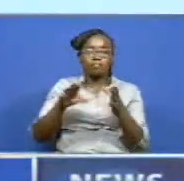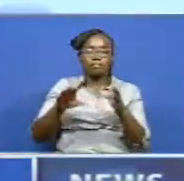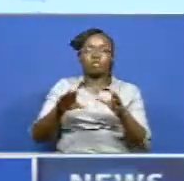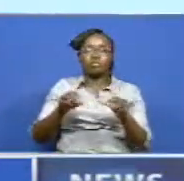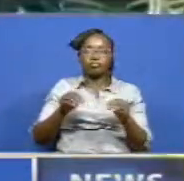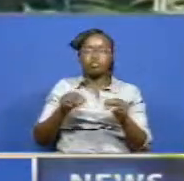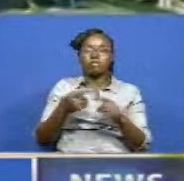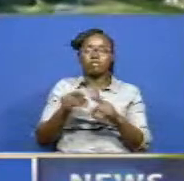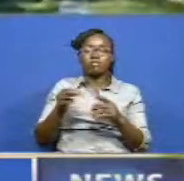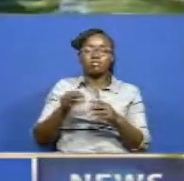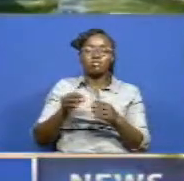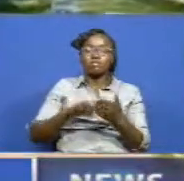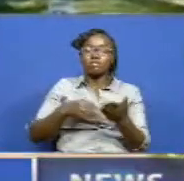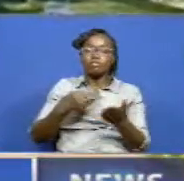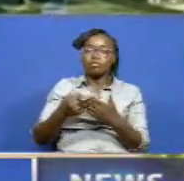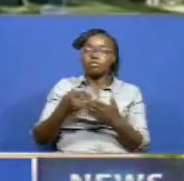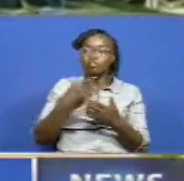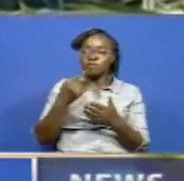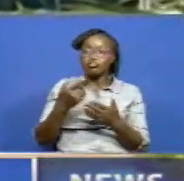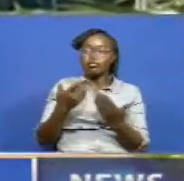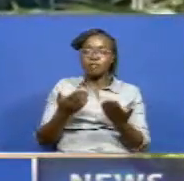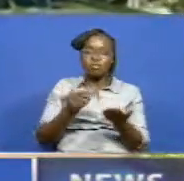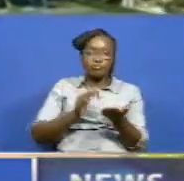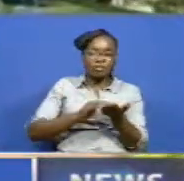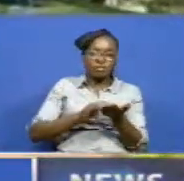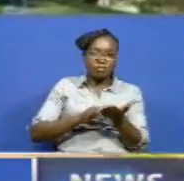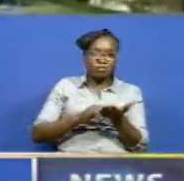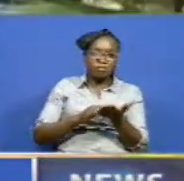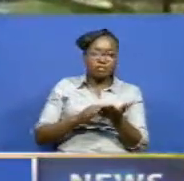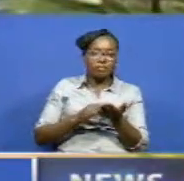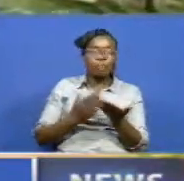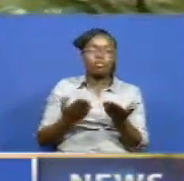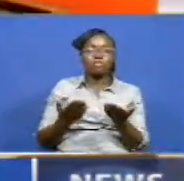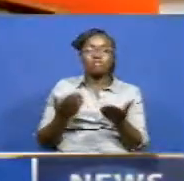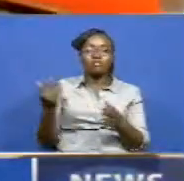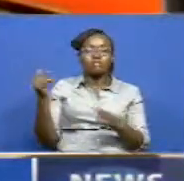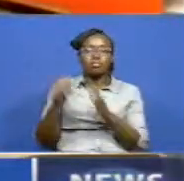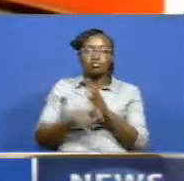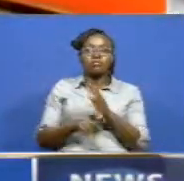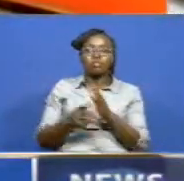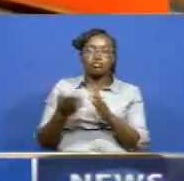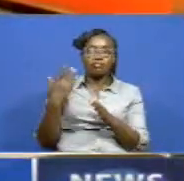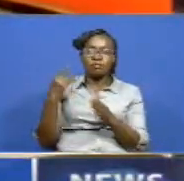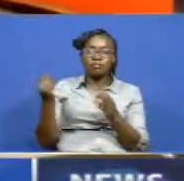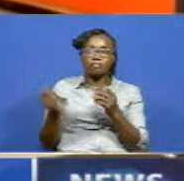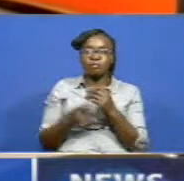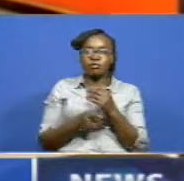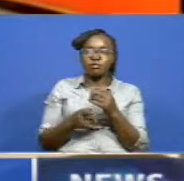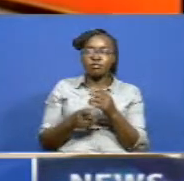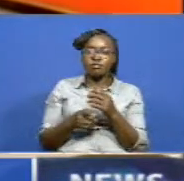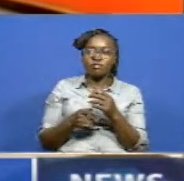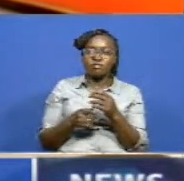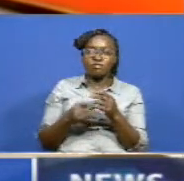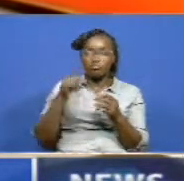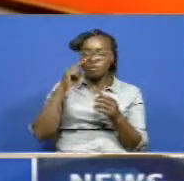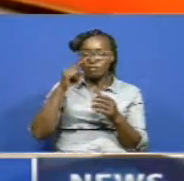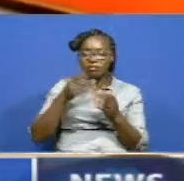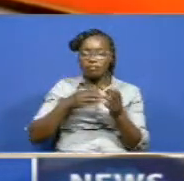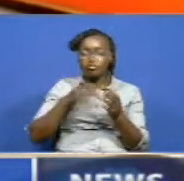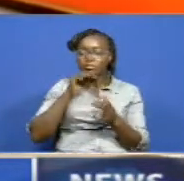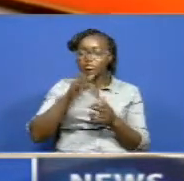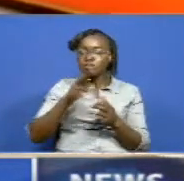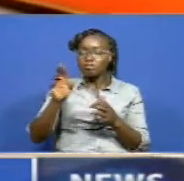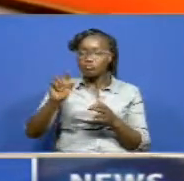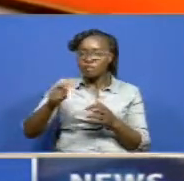to expand on how the offensive content made it to its servers. Last month, the regulator fined Homeboys Radio 1